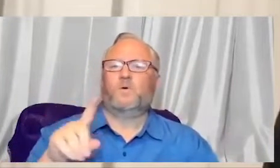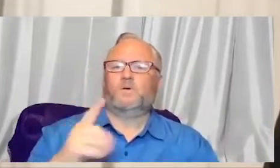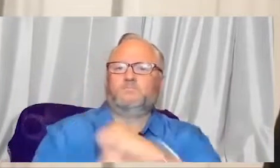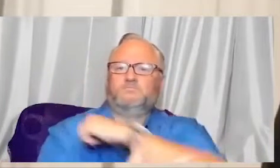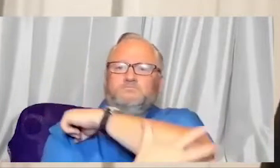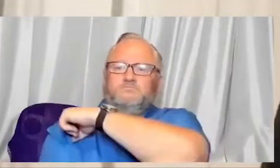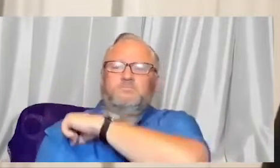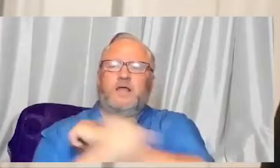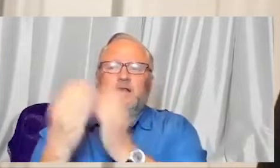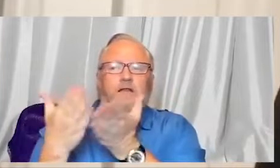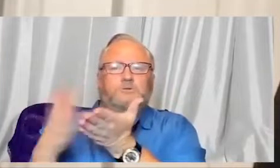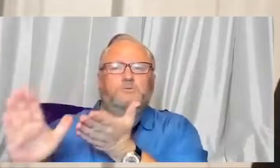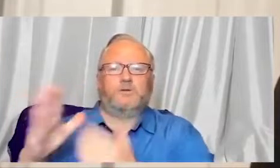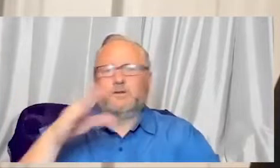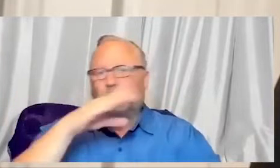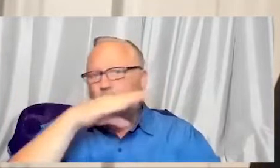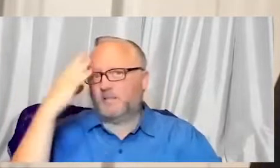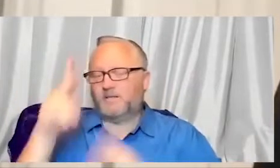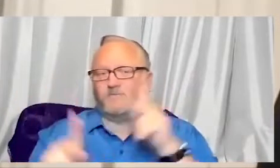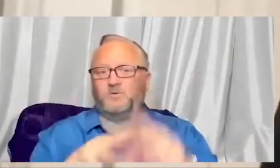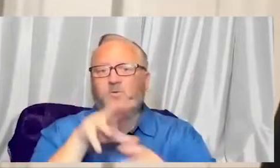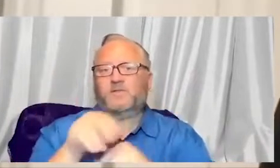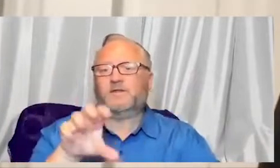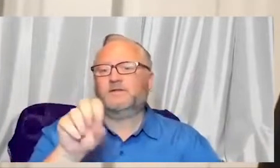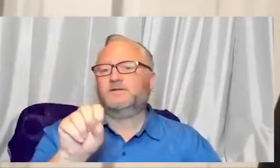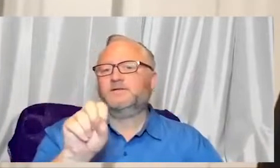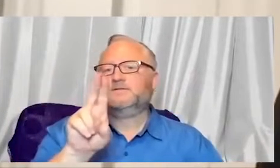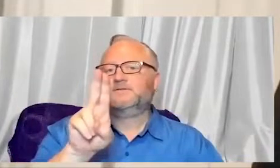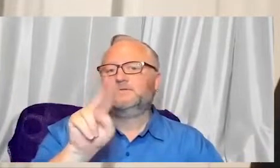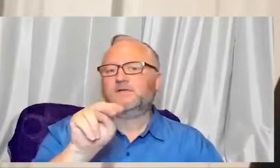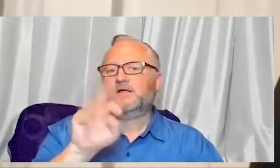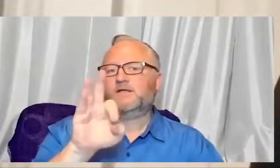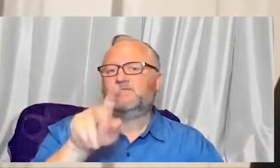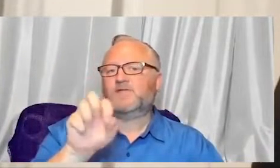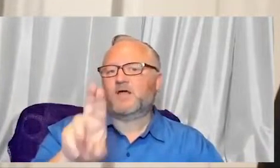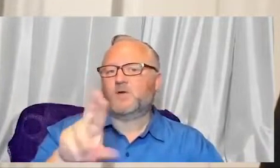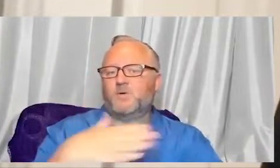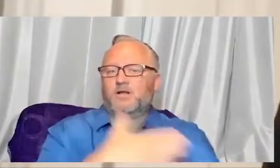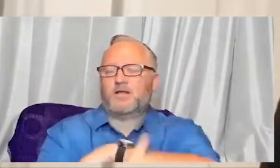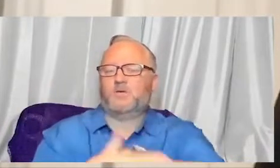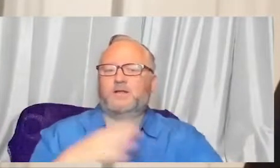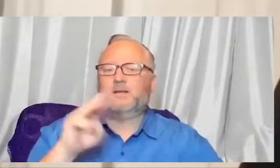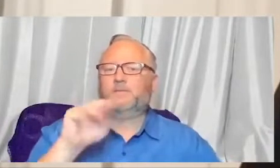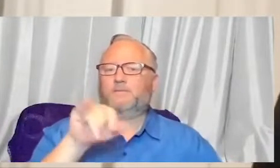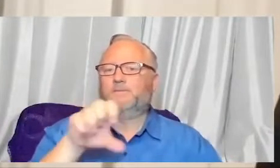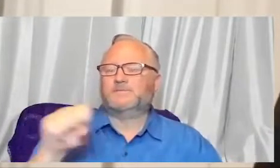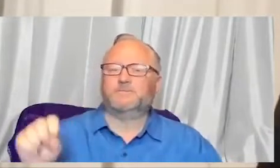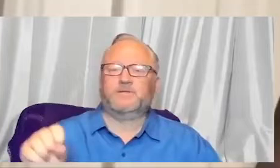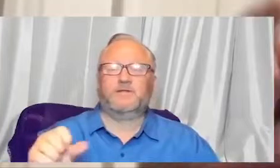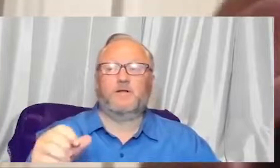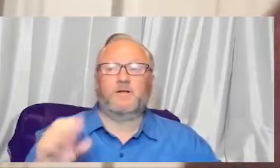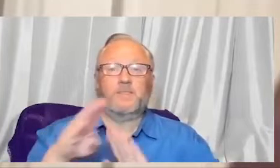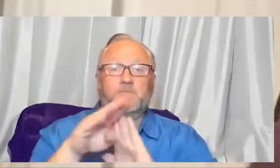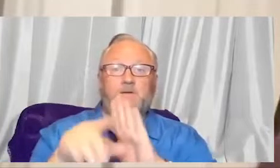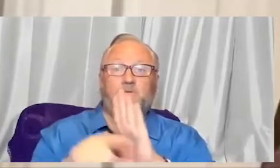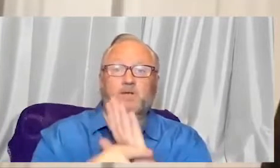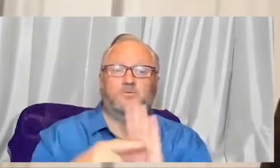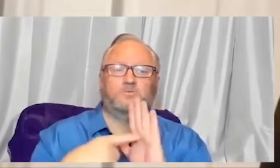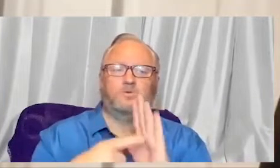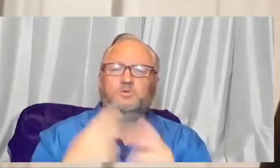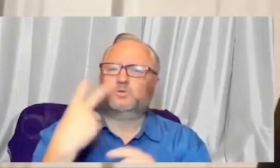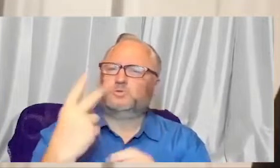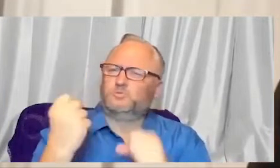Black folk in Sunflower County, Mississippi, upon the backdrop and imagery of two powerful